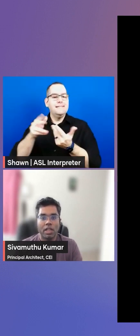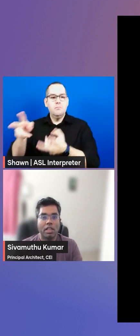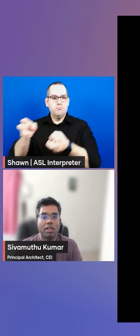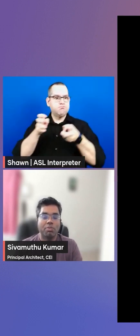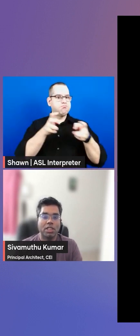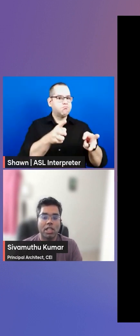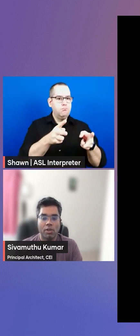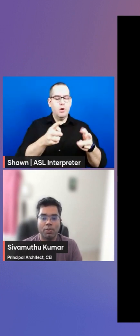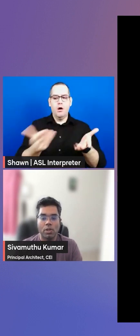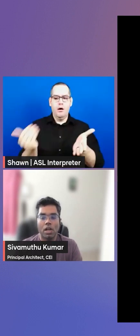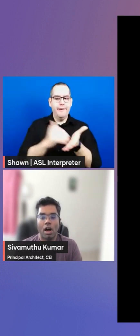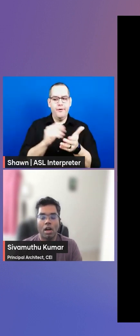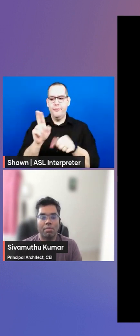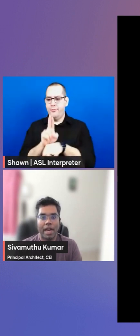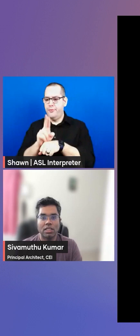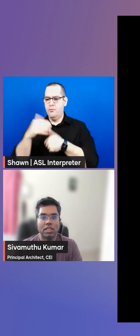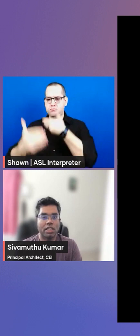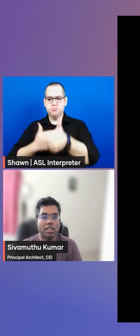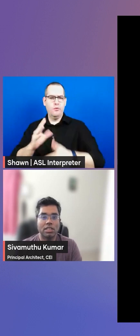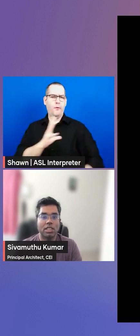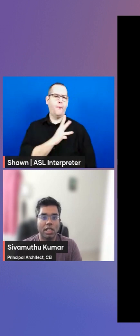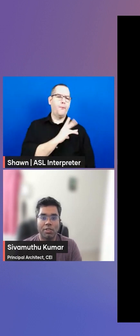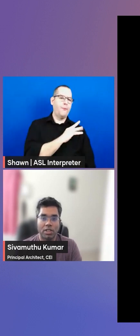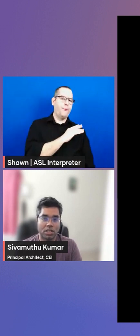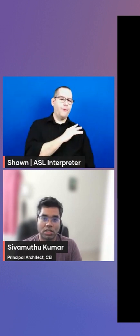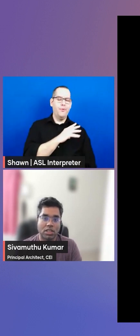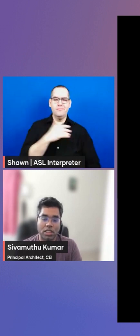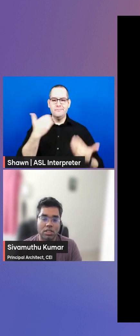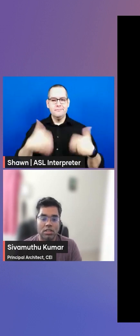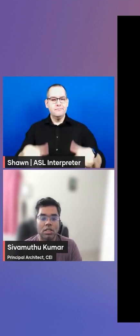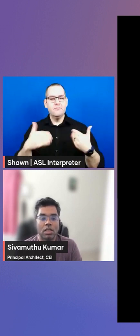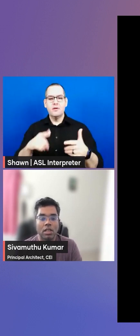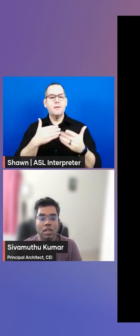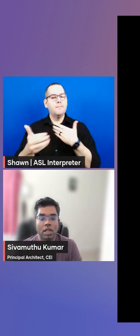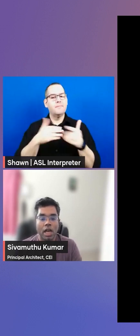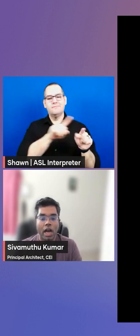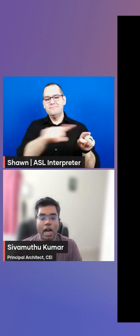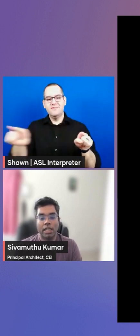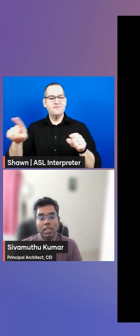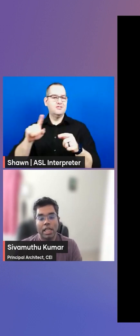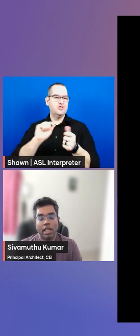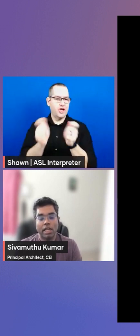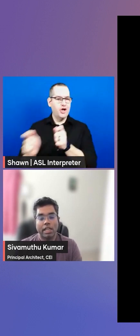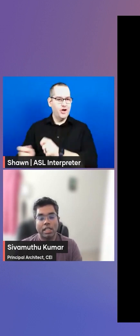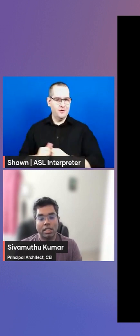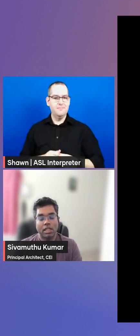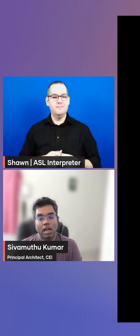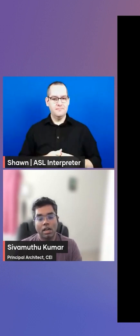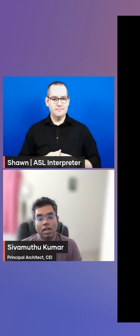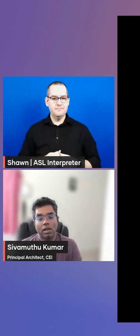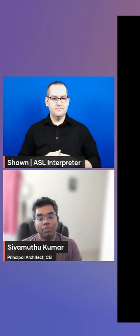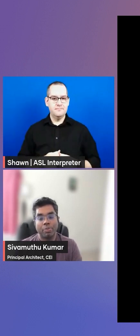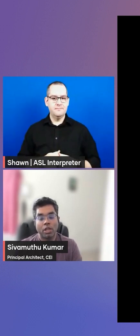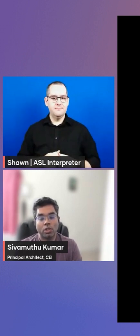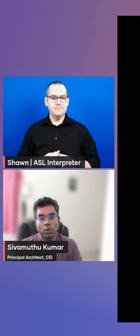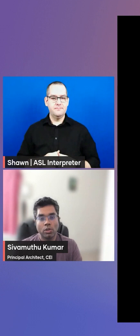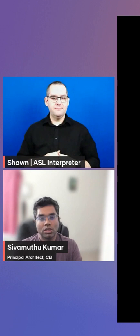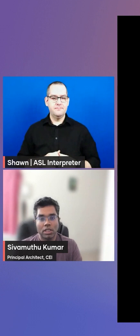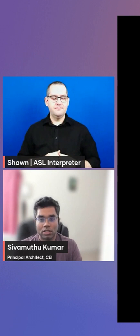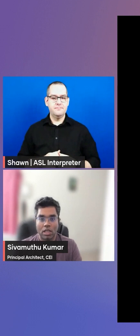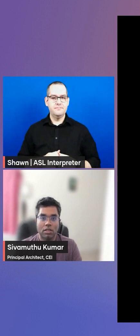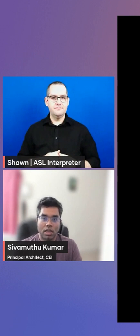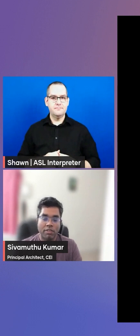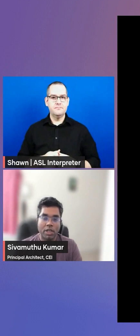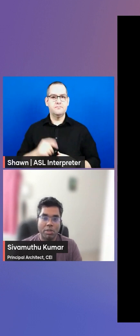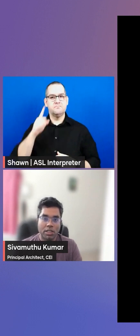a very much helpful on managing and testing the infrastructure changes. And there are like other